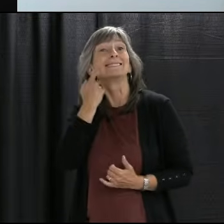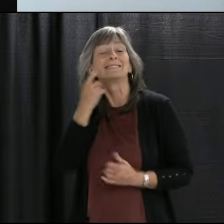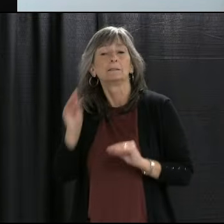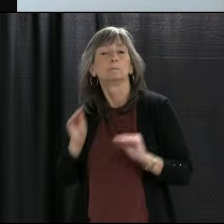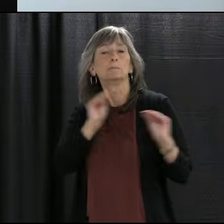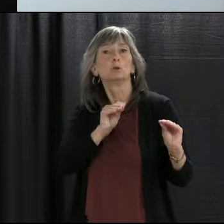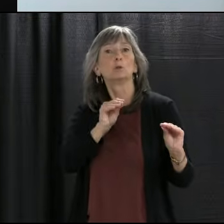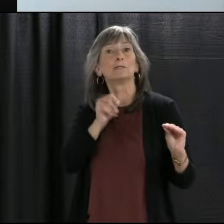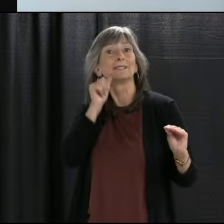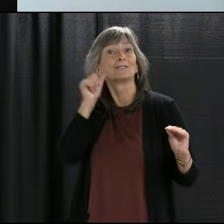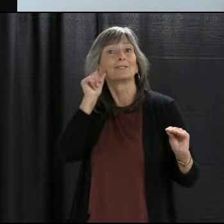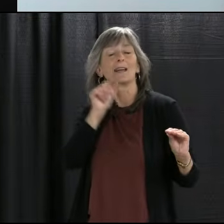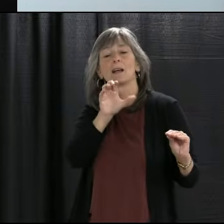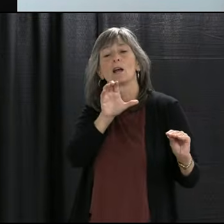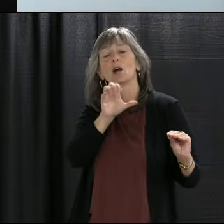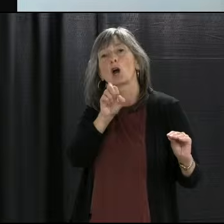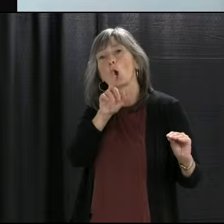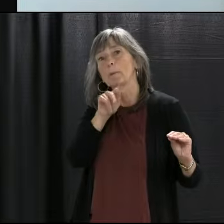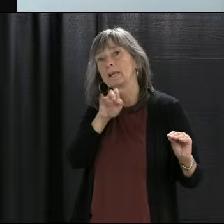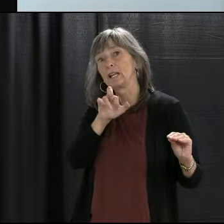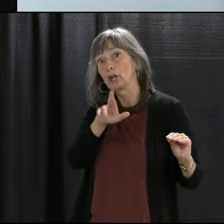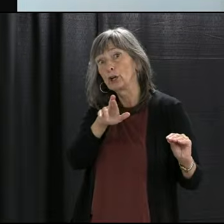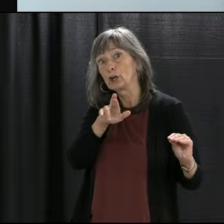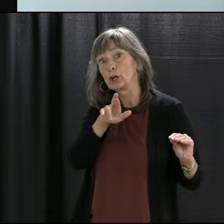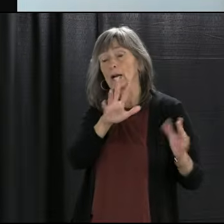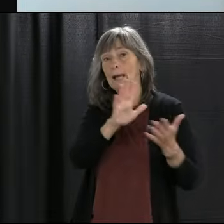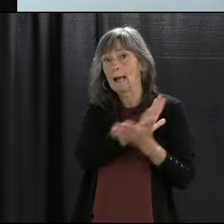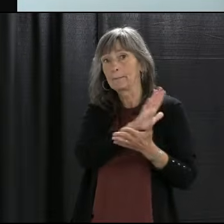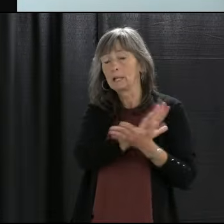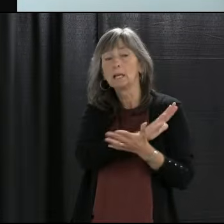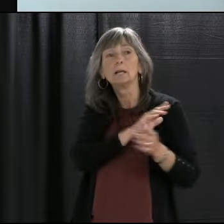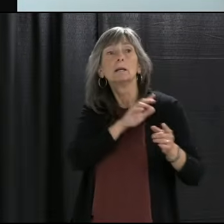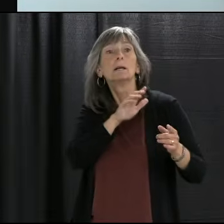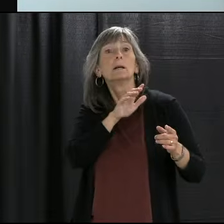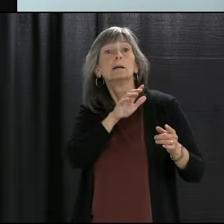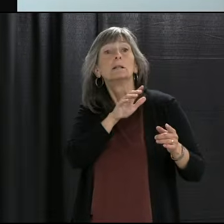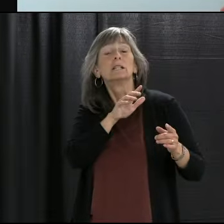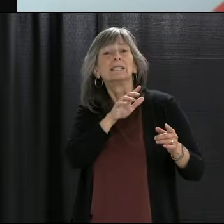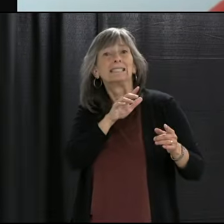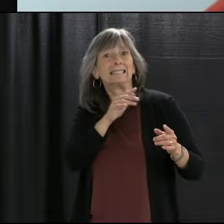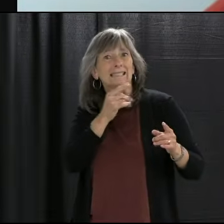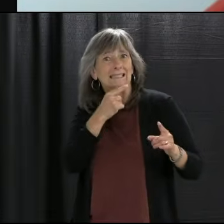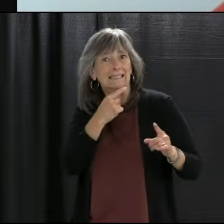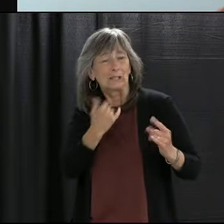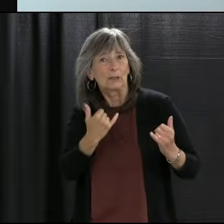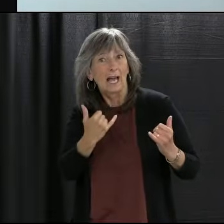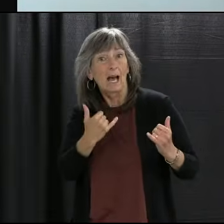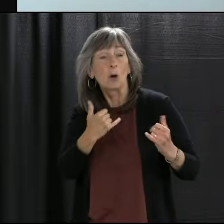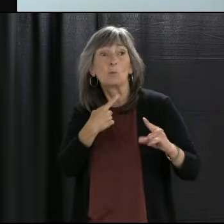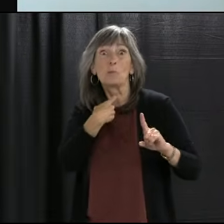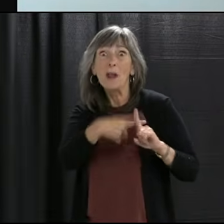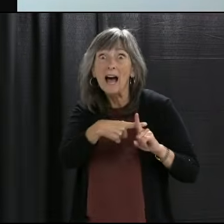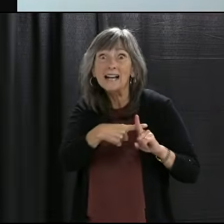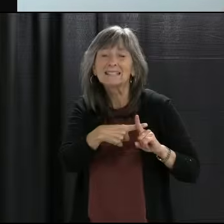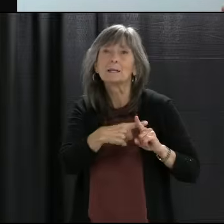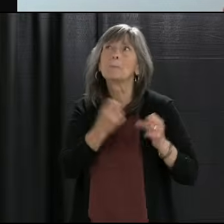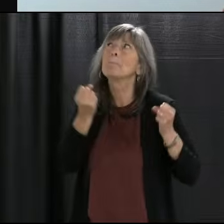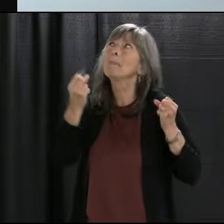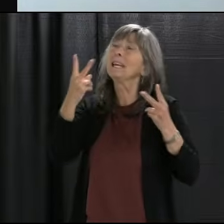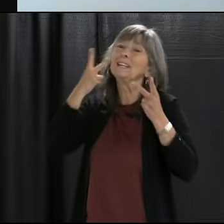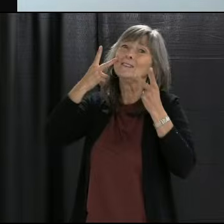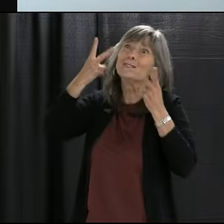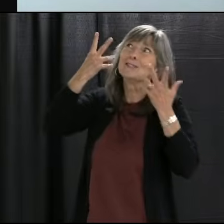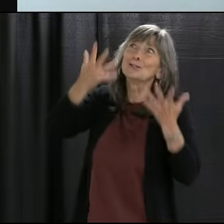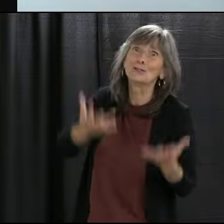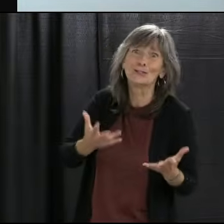Academy yesterday. And with a confluence of events, we're having a bumper tourist season. It is the height of